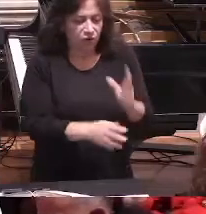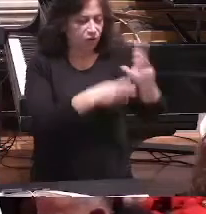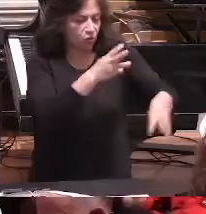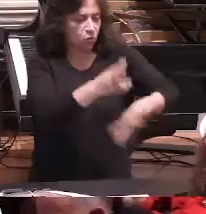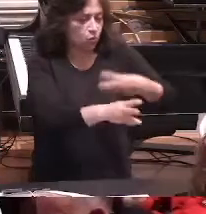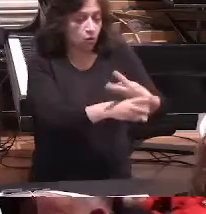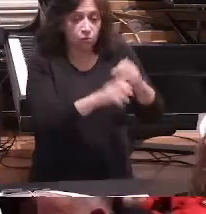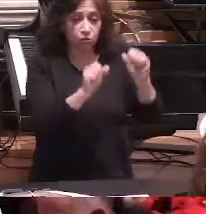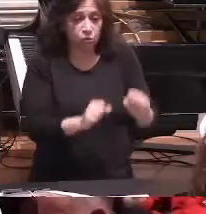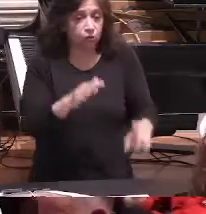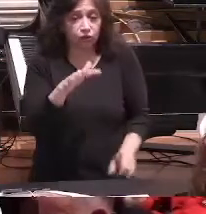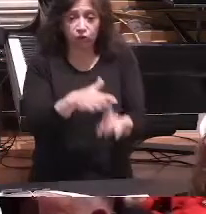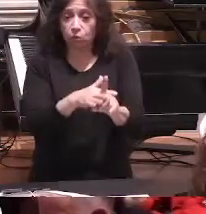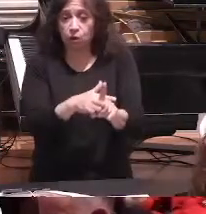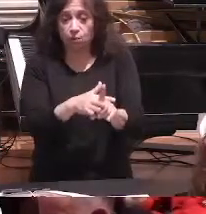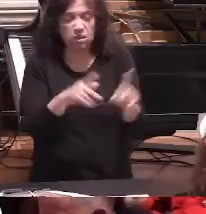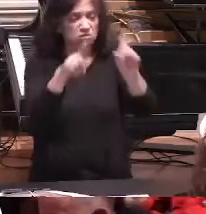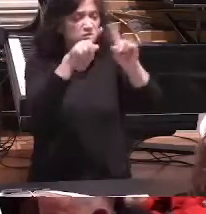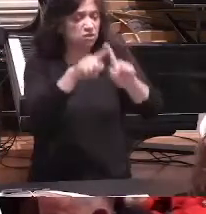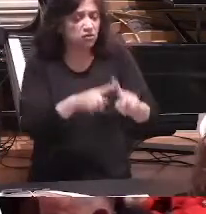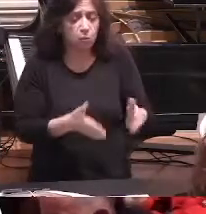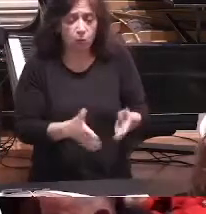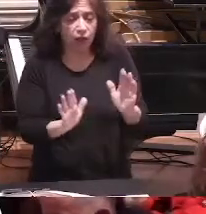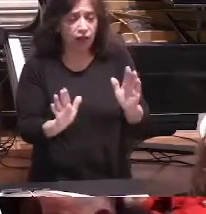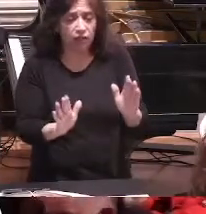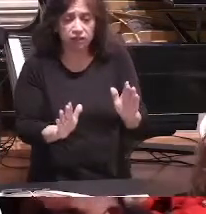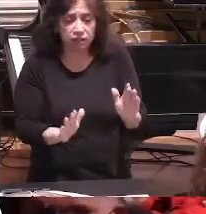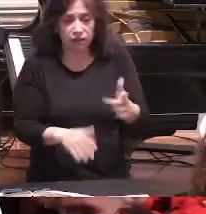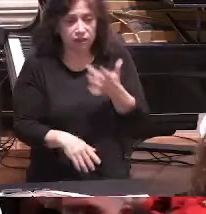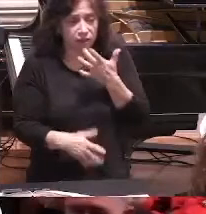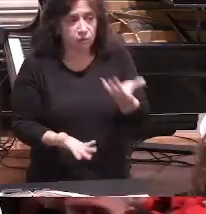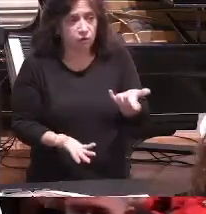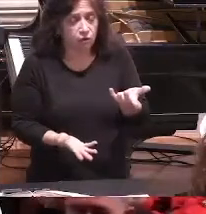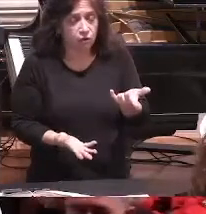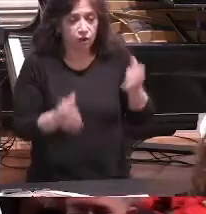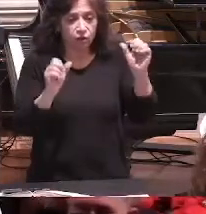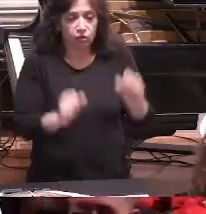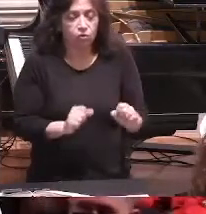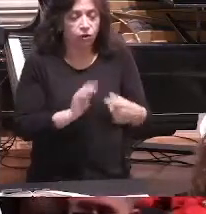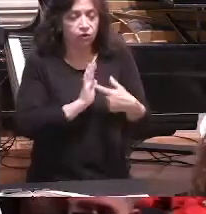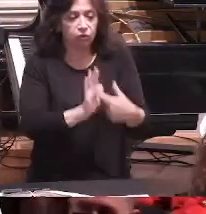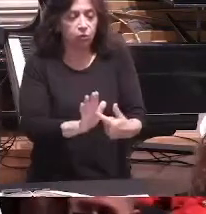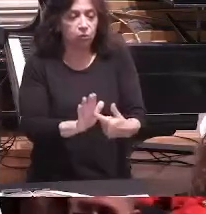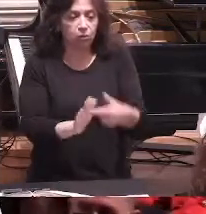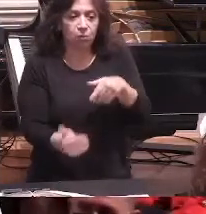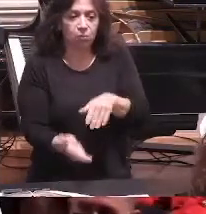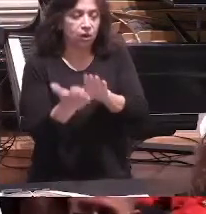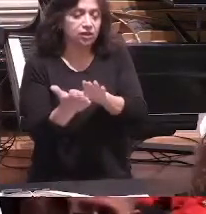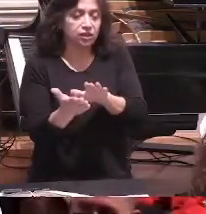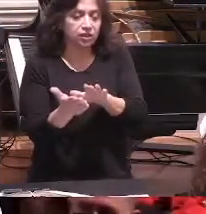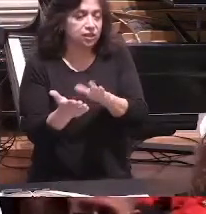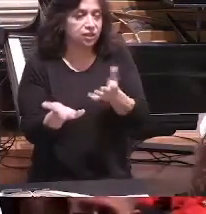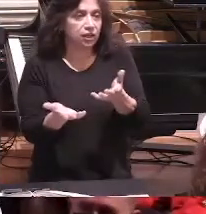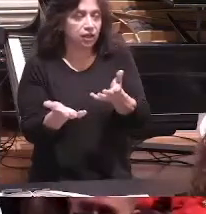who could have shown up in any which way they pleased, could have revealed their presence to